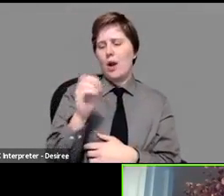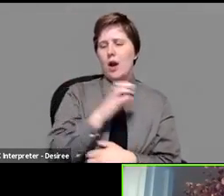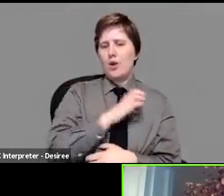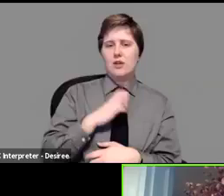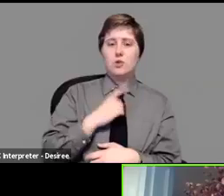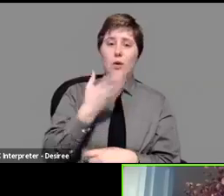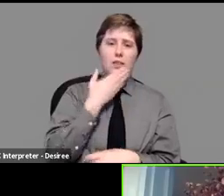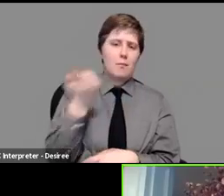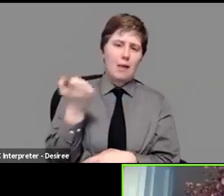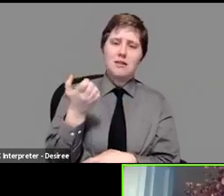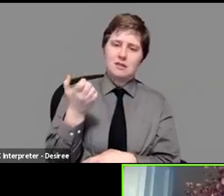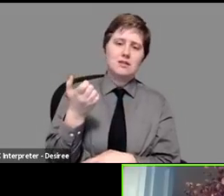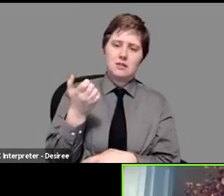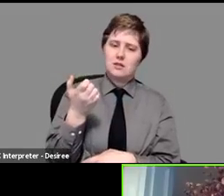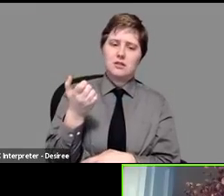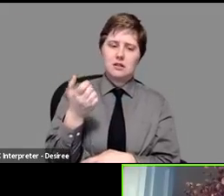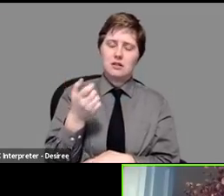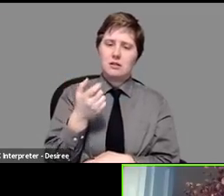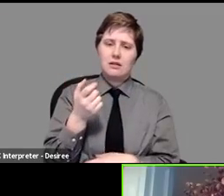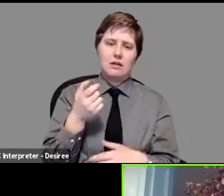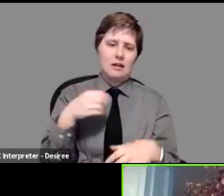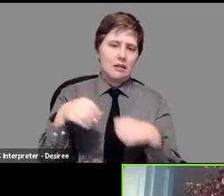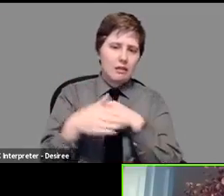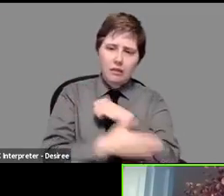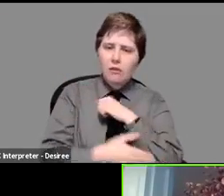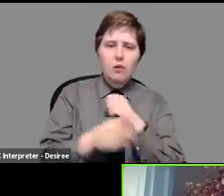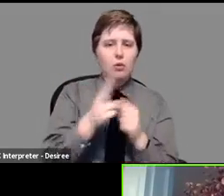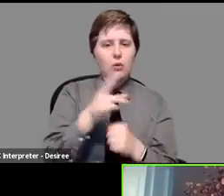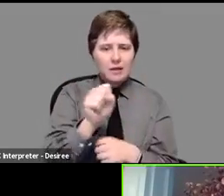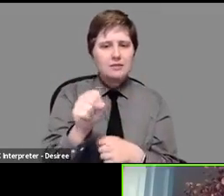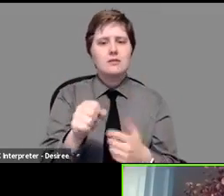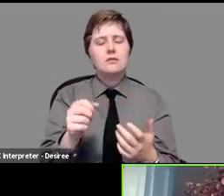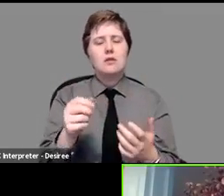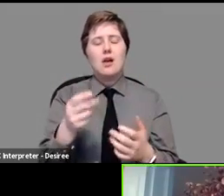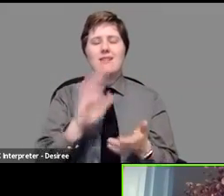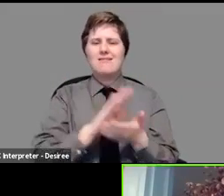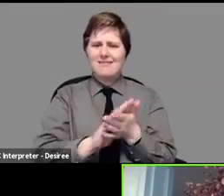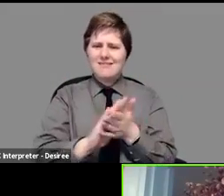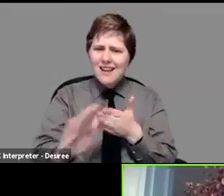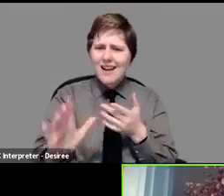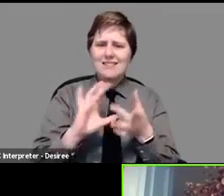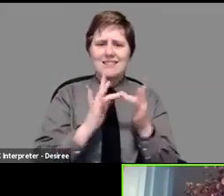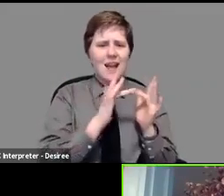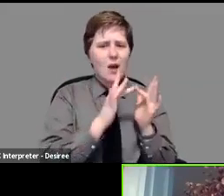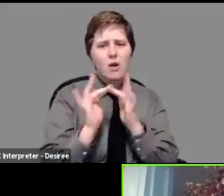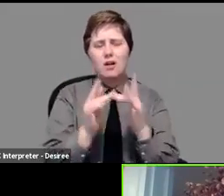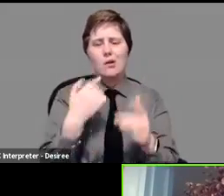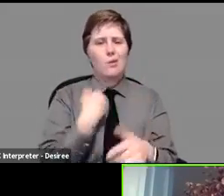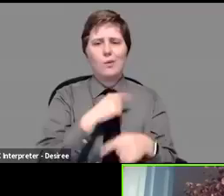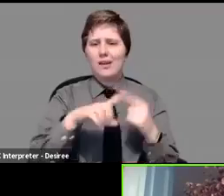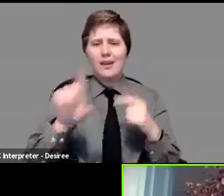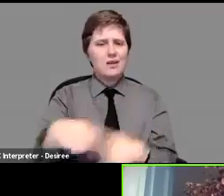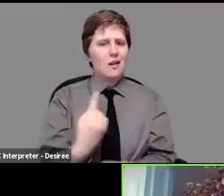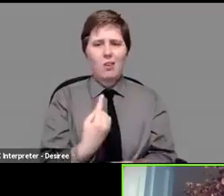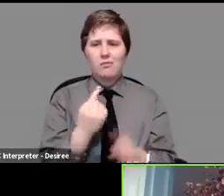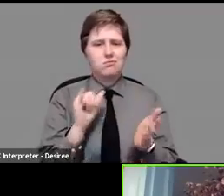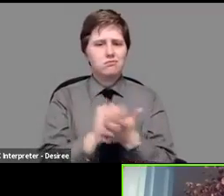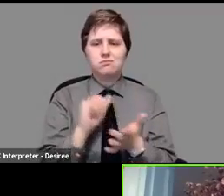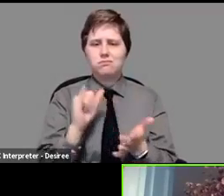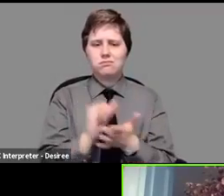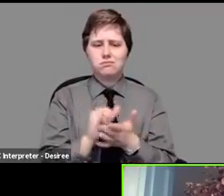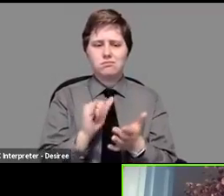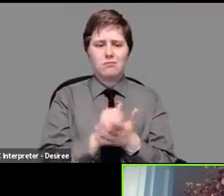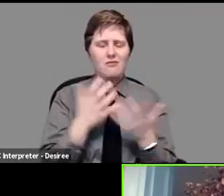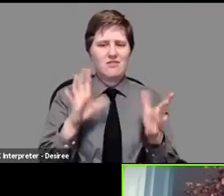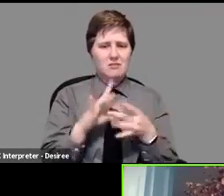best councils in the country, there's a really nice network, right? Because we can't all do this by ourselves. I think Amber had mentioned